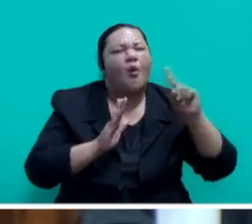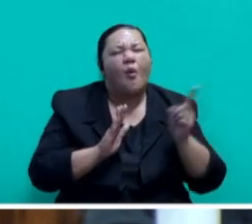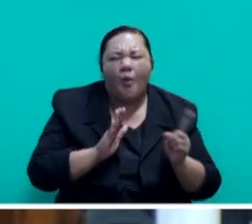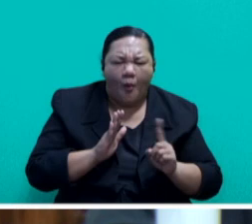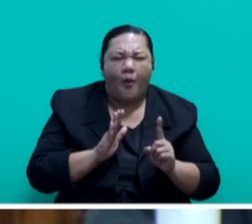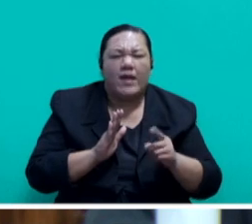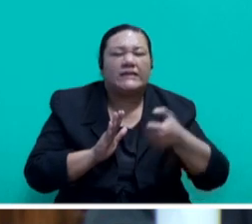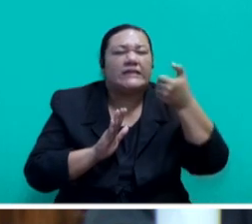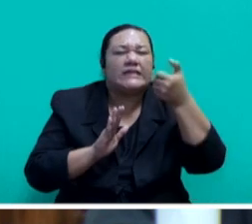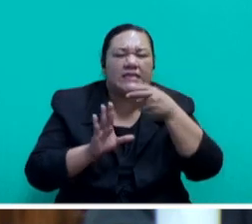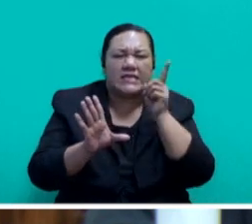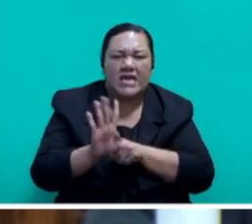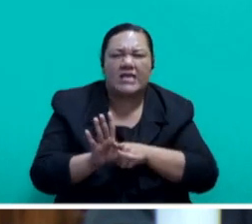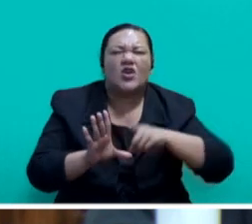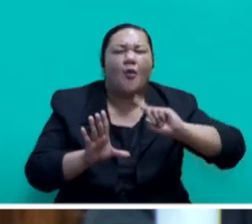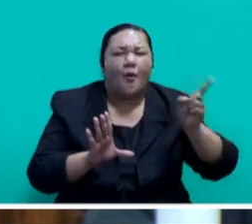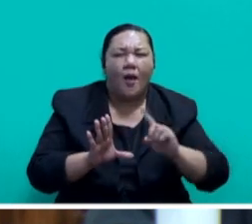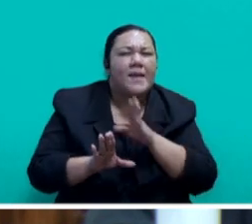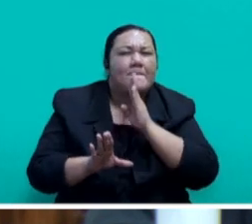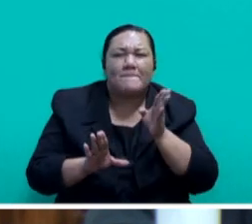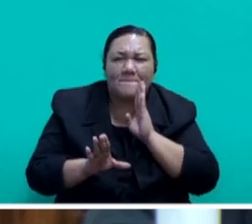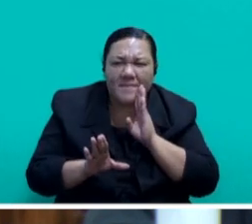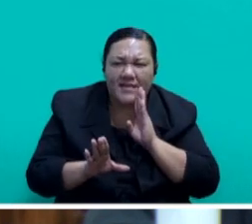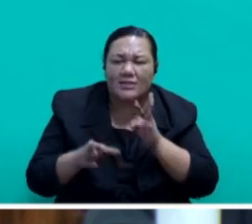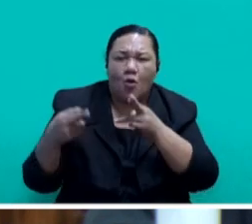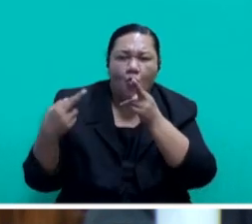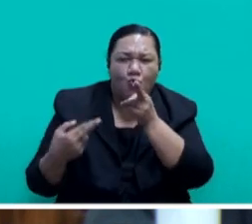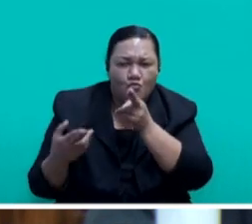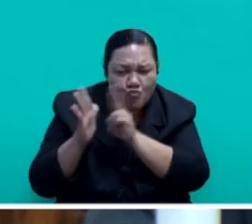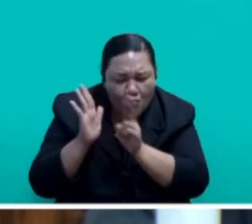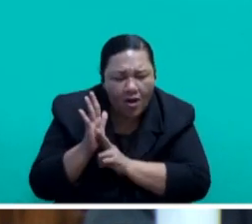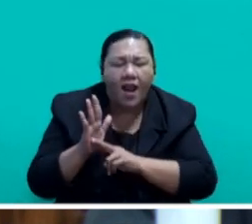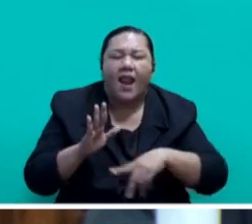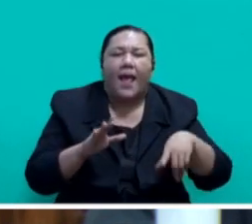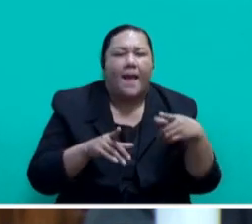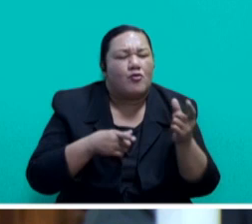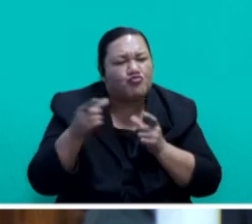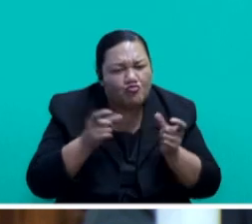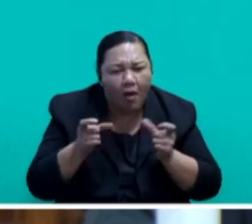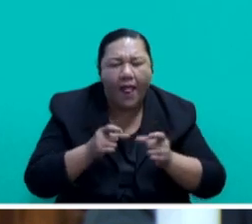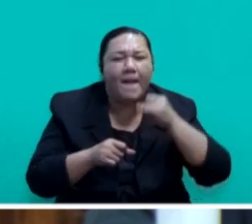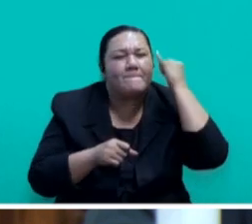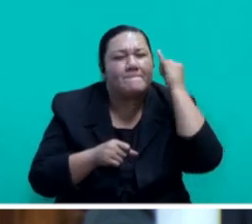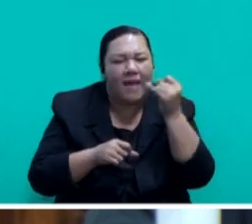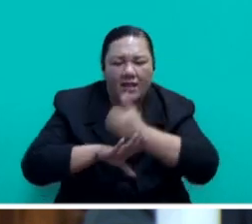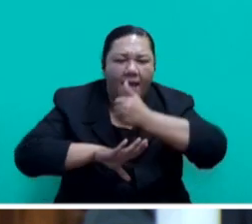false promises, 16 years of poor, unstable, and bad governance, and 16 years of lost